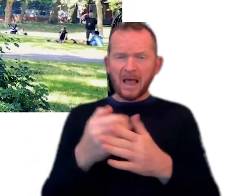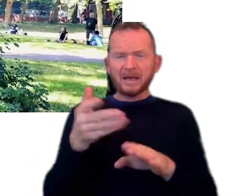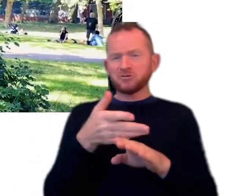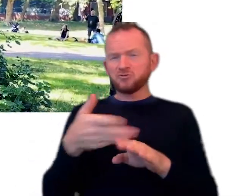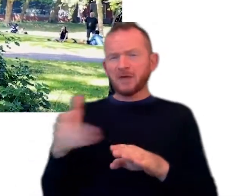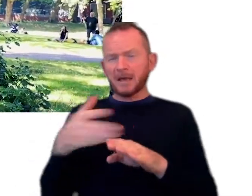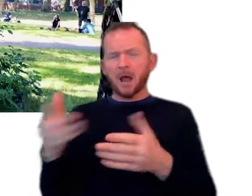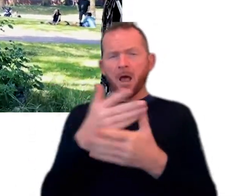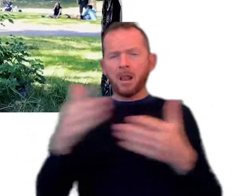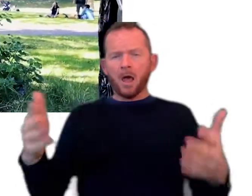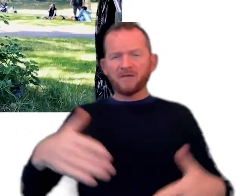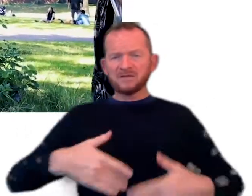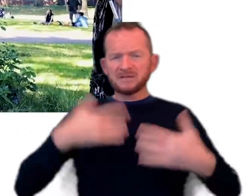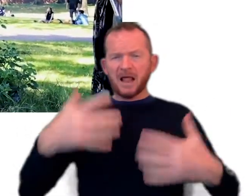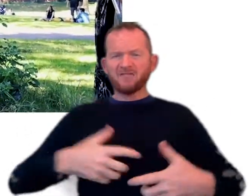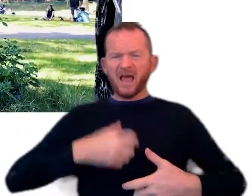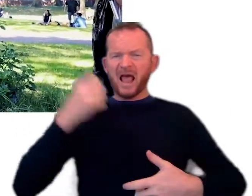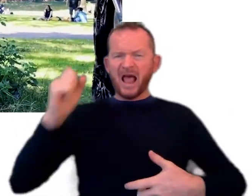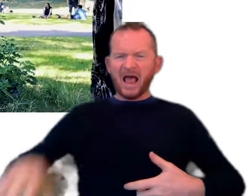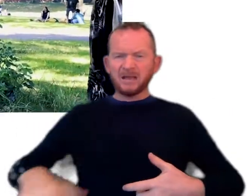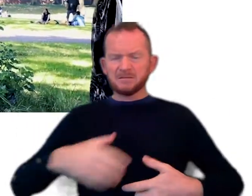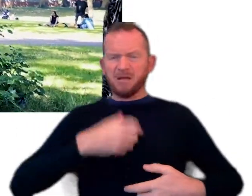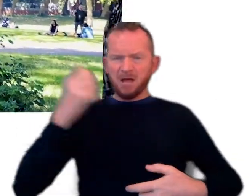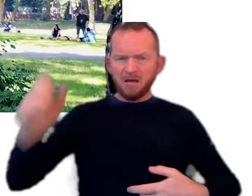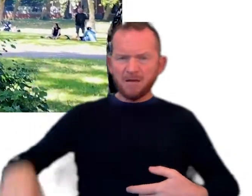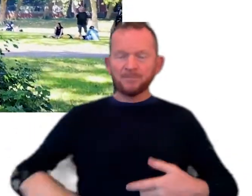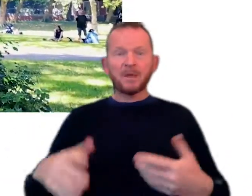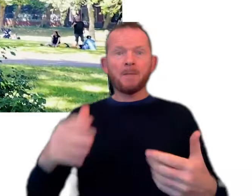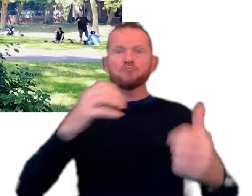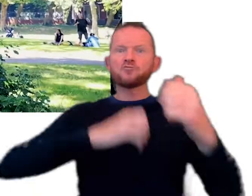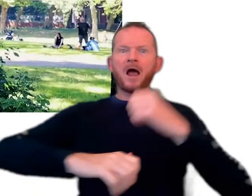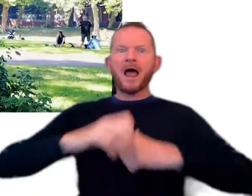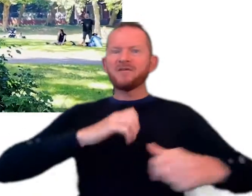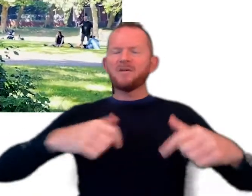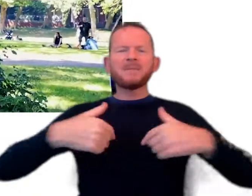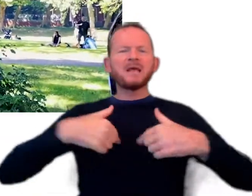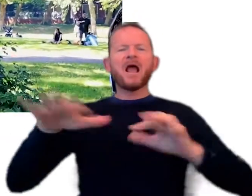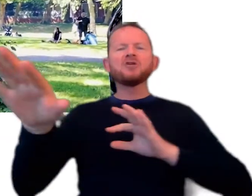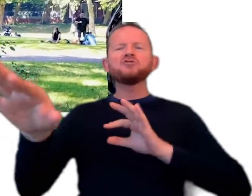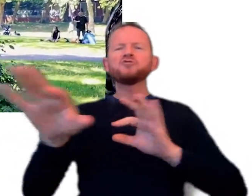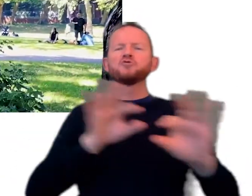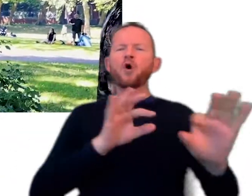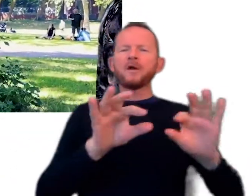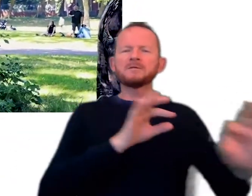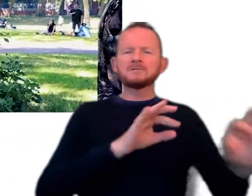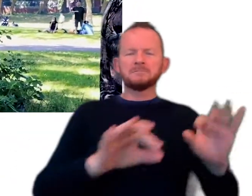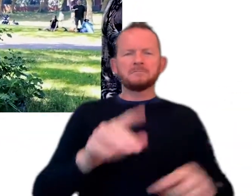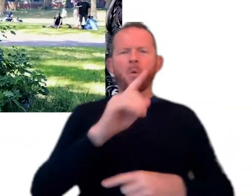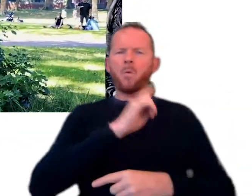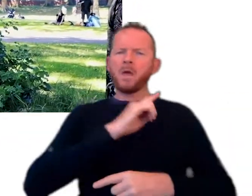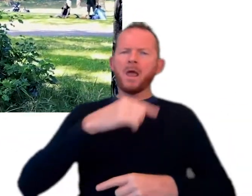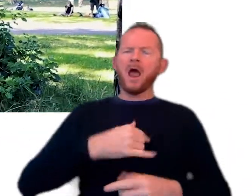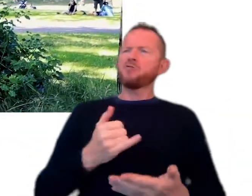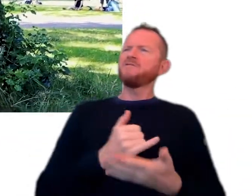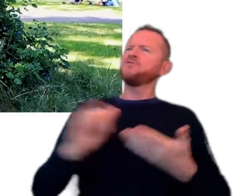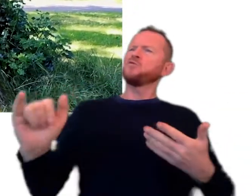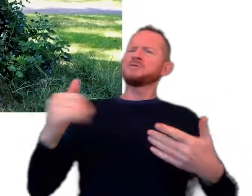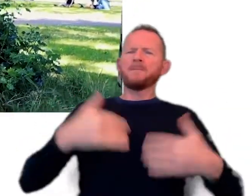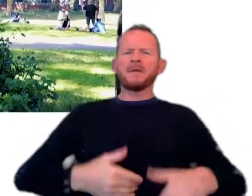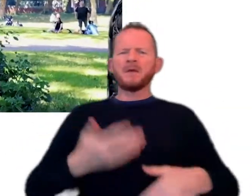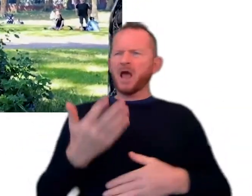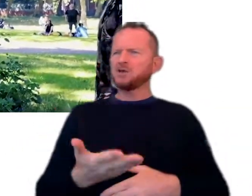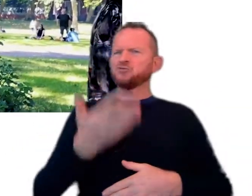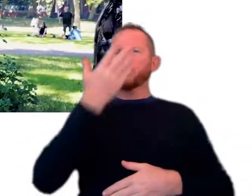self-hate. So pride for me is a choice. It's a choice because I refuse to be ashamed